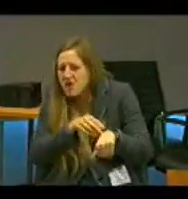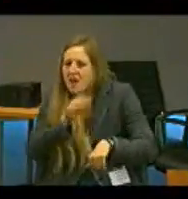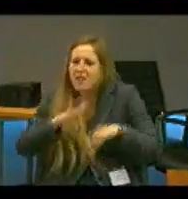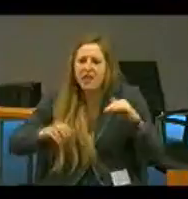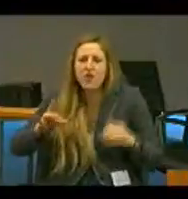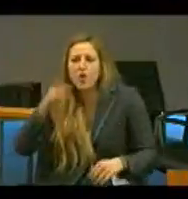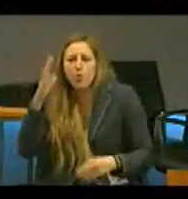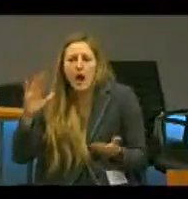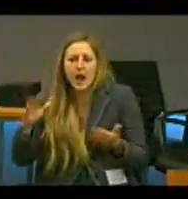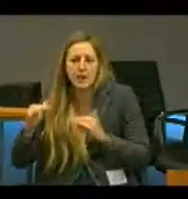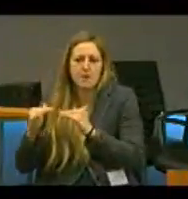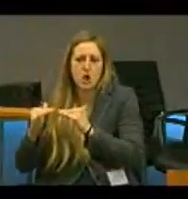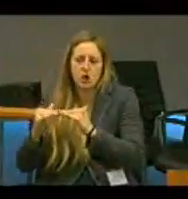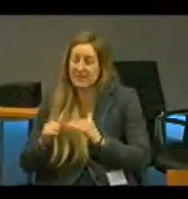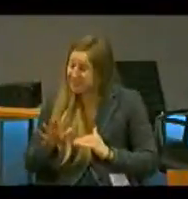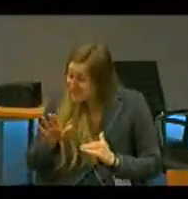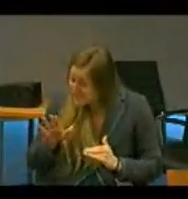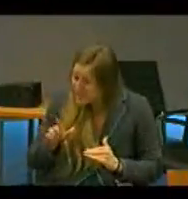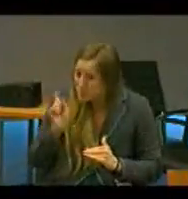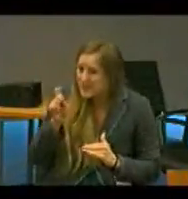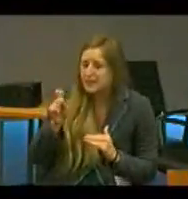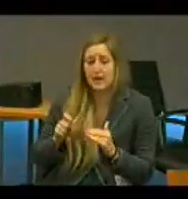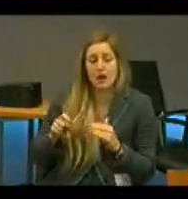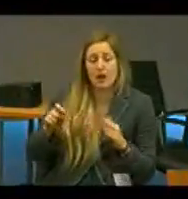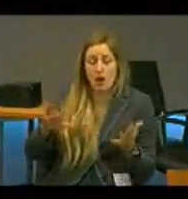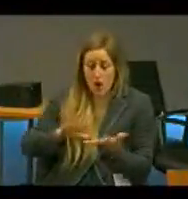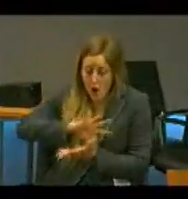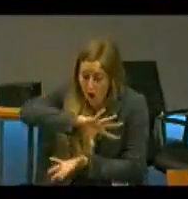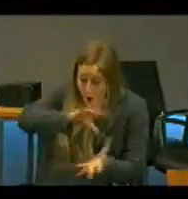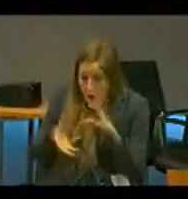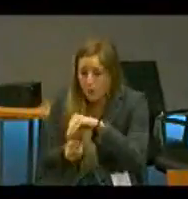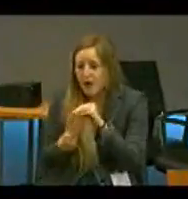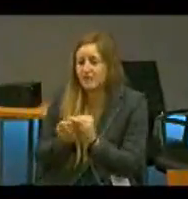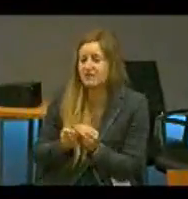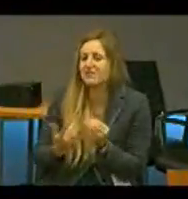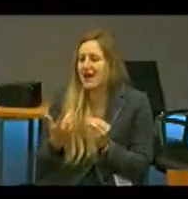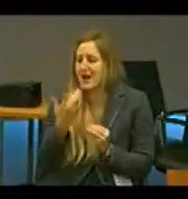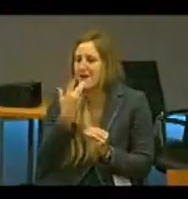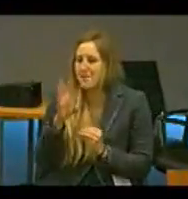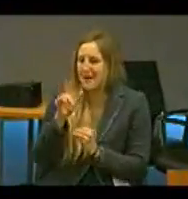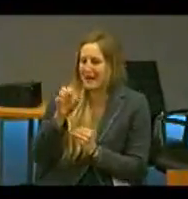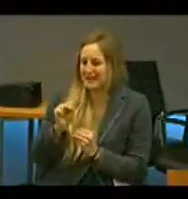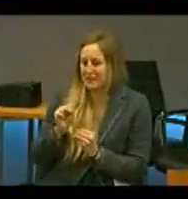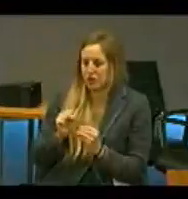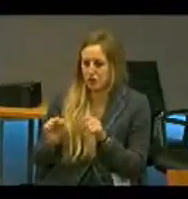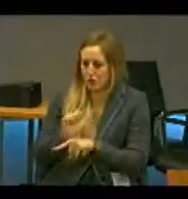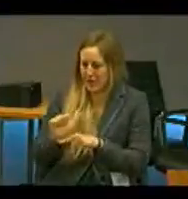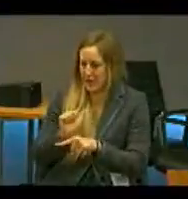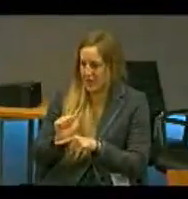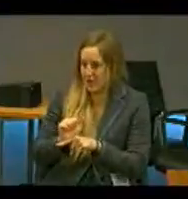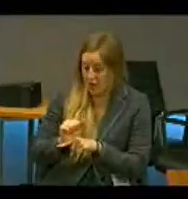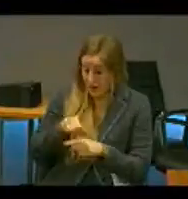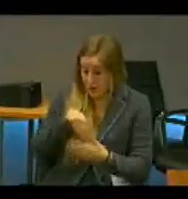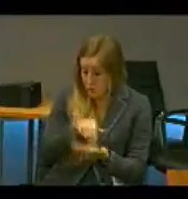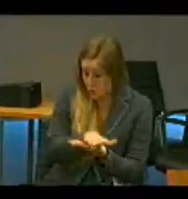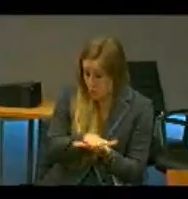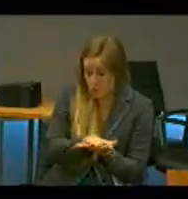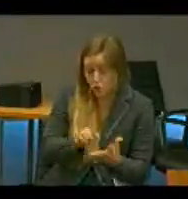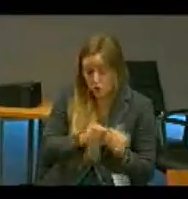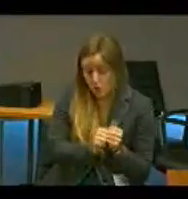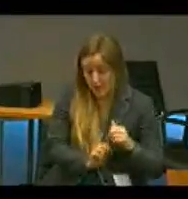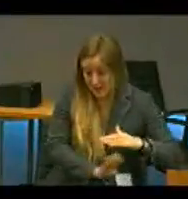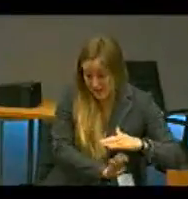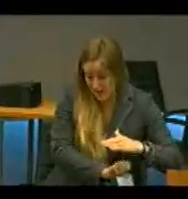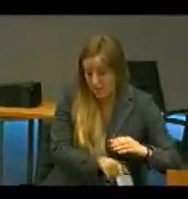Because of this, we need comprehensive bias training across schools, across youth-serving professionals, starting from the daycare all the way up